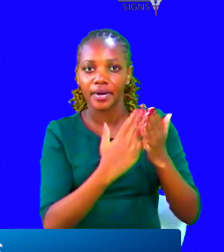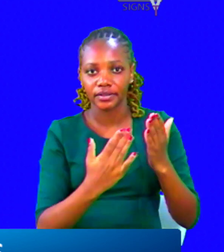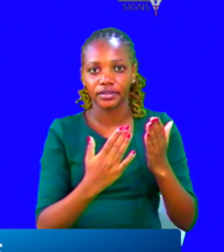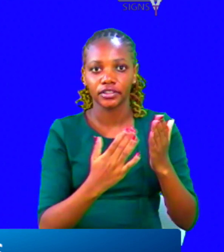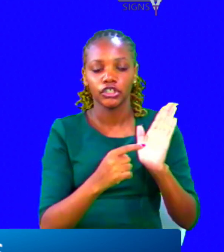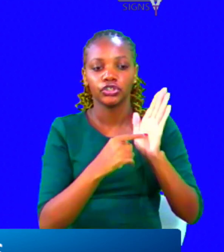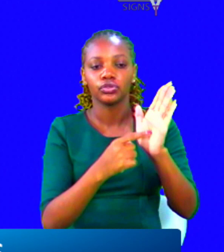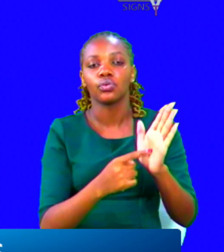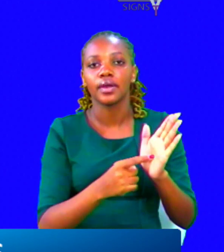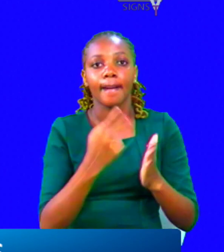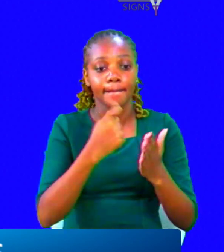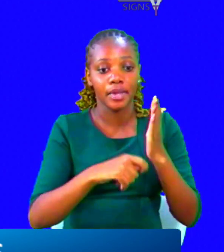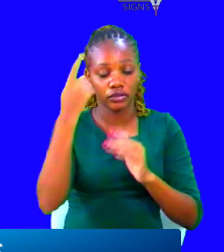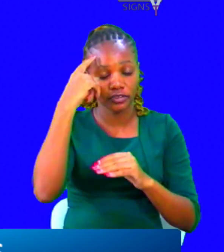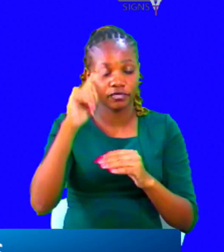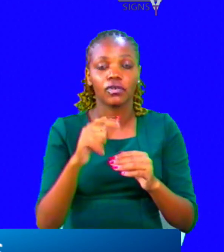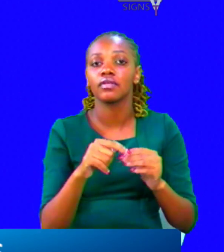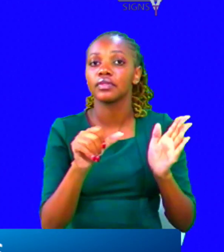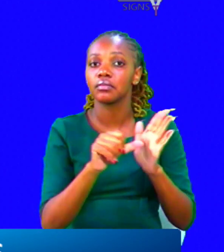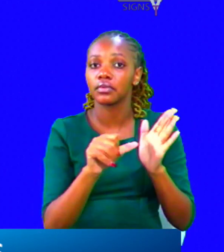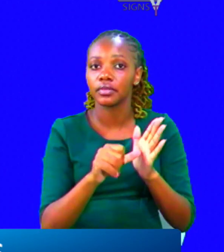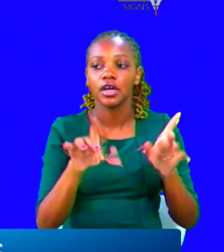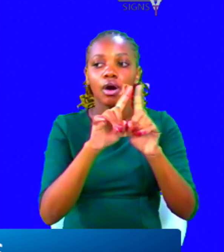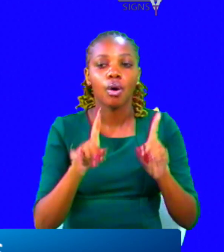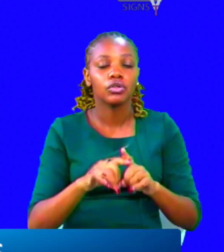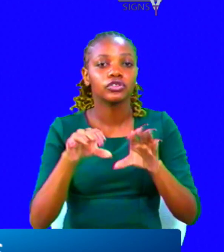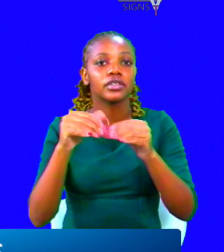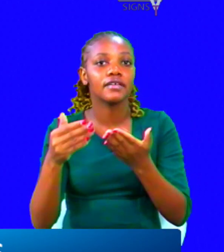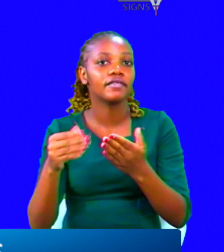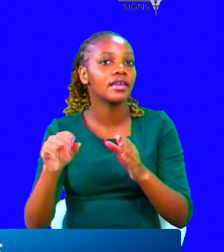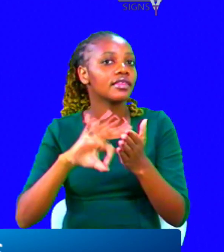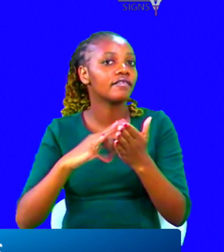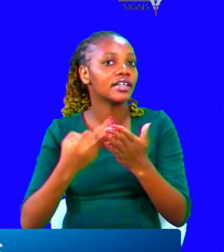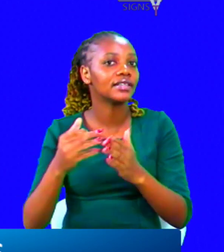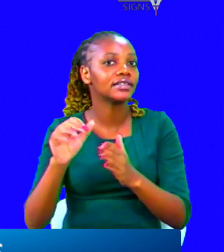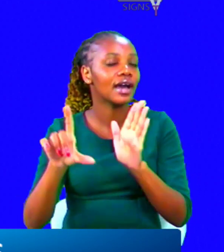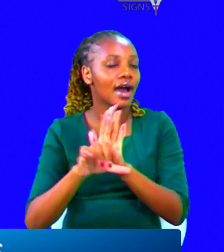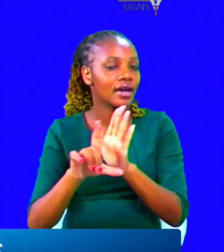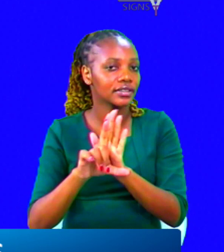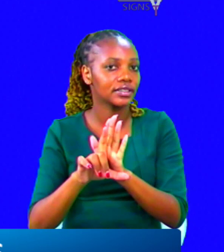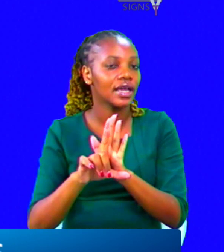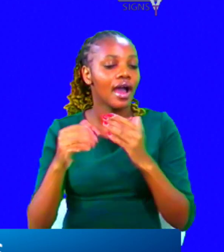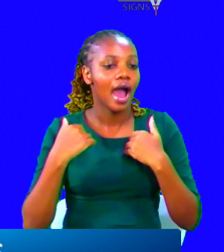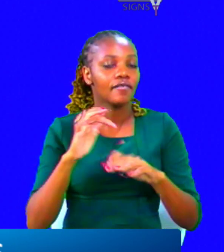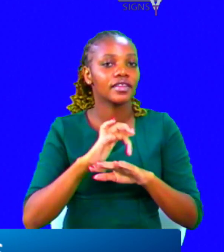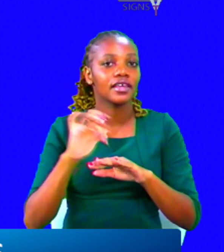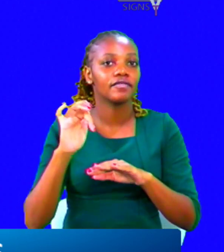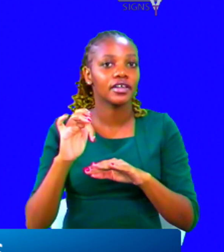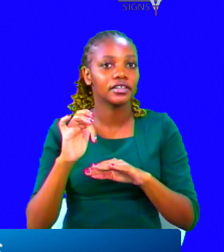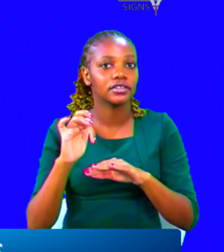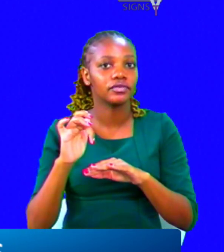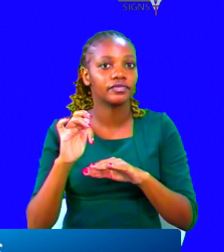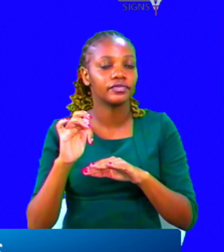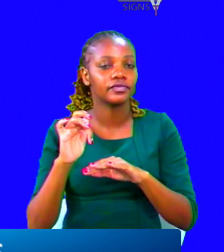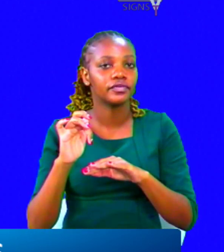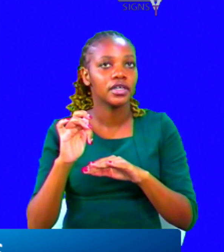with imprisonment or fines as a penalty for default. Giving the Finance Act retroactive effect